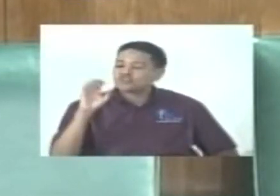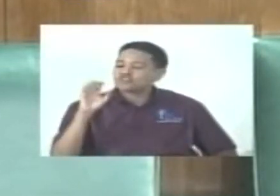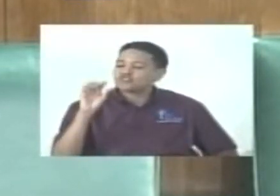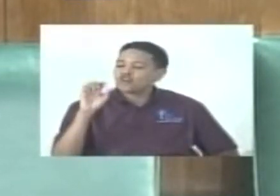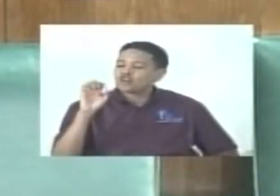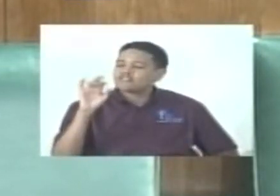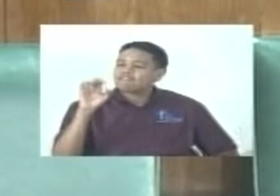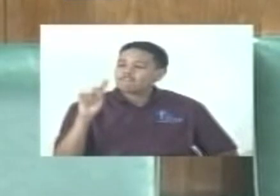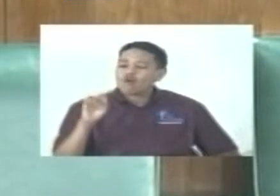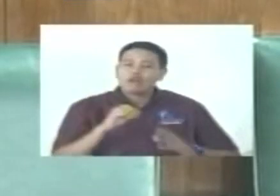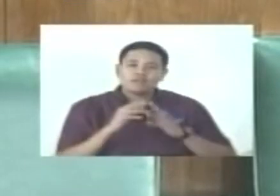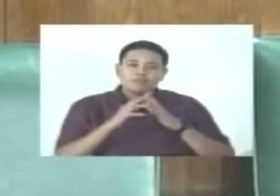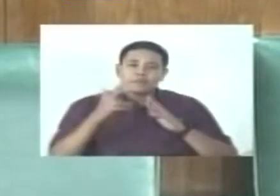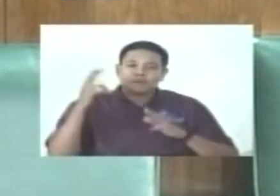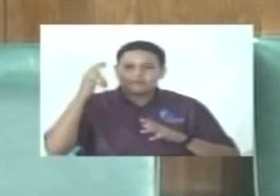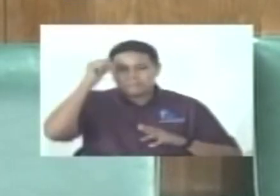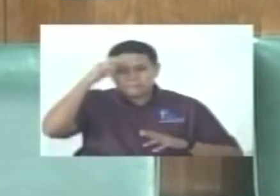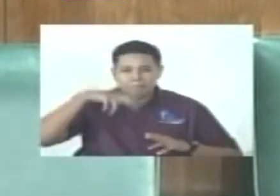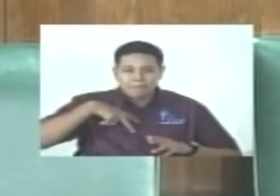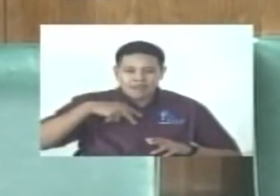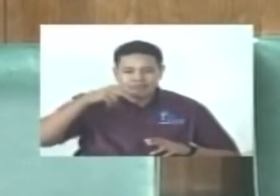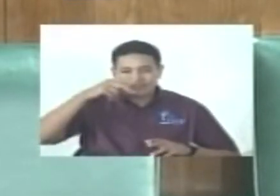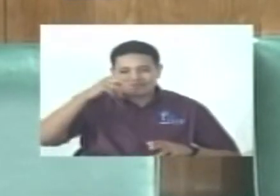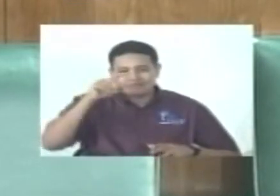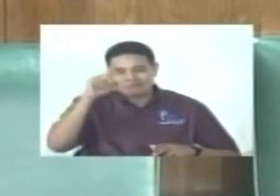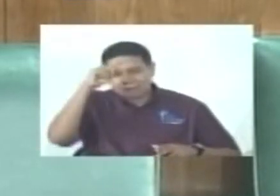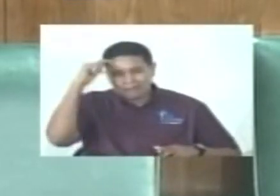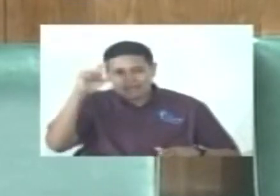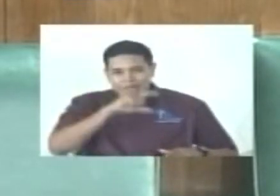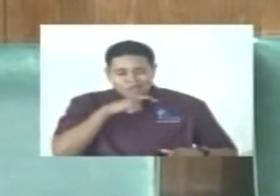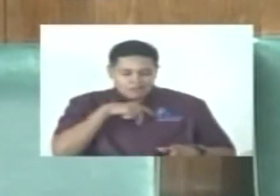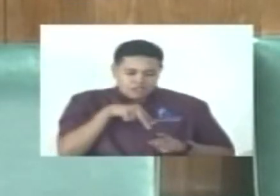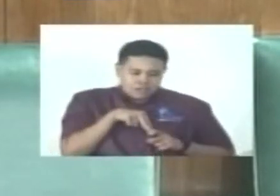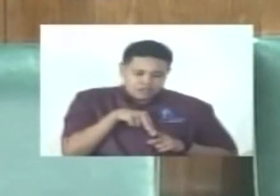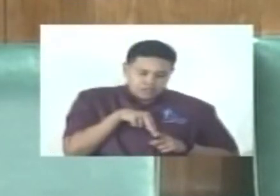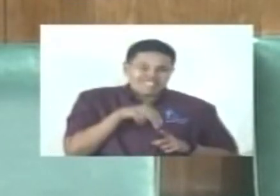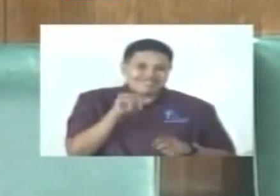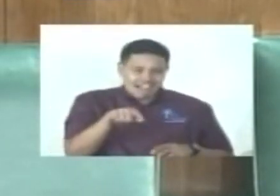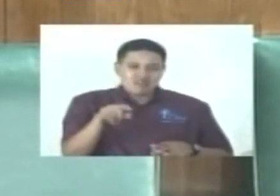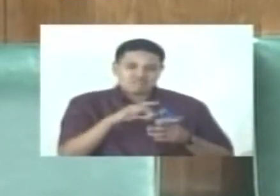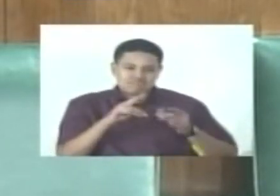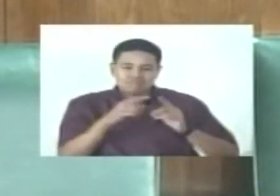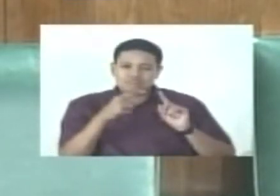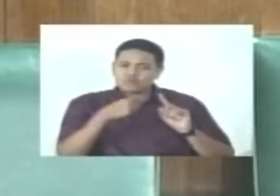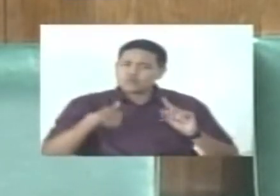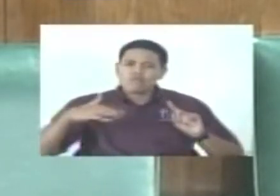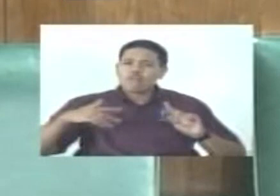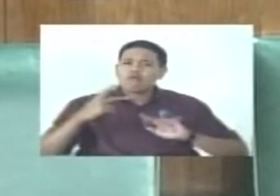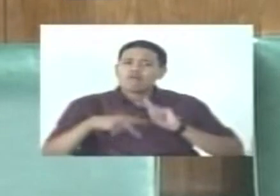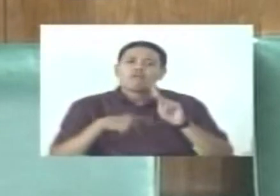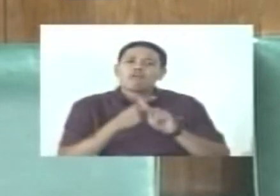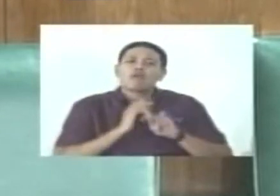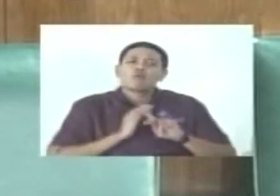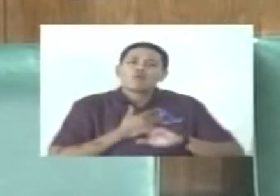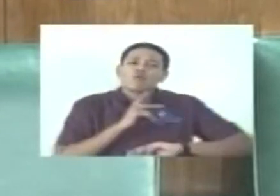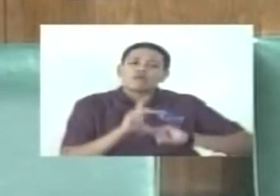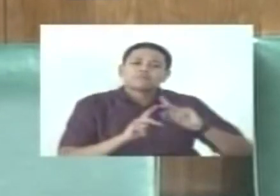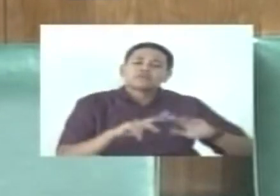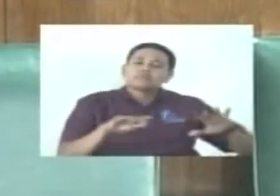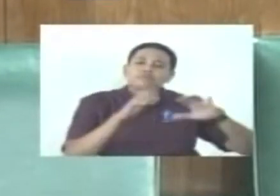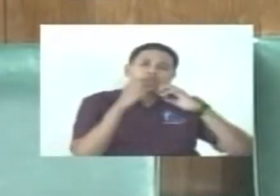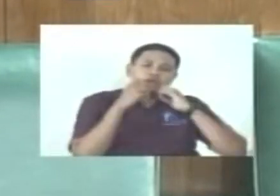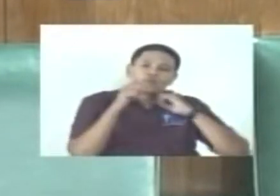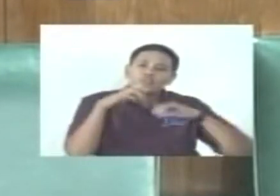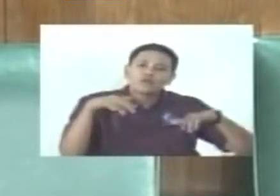we have not been kind to our people who are not